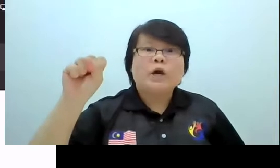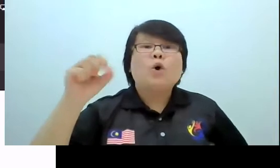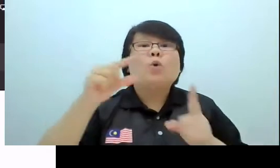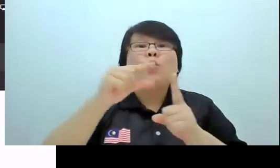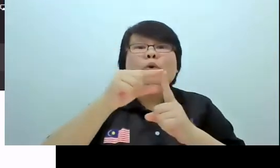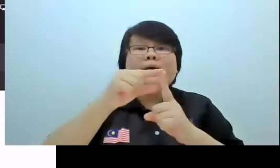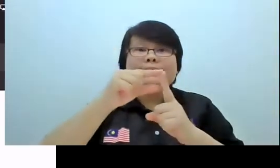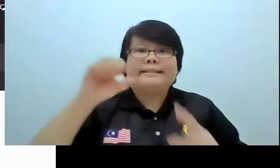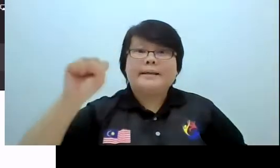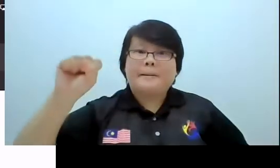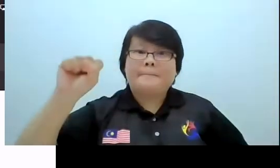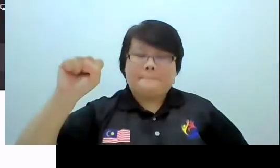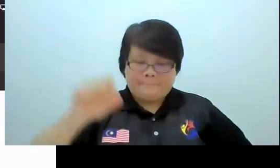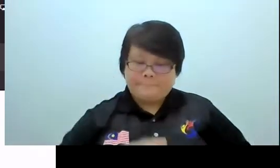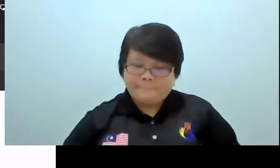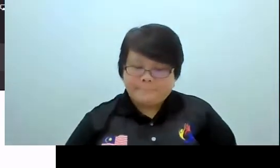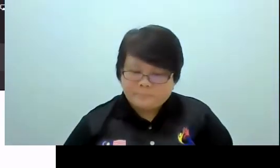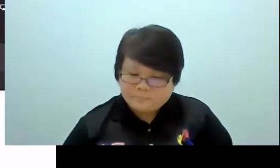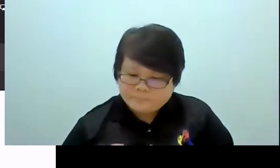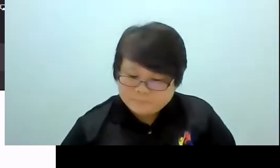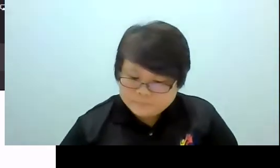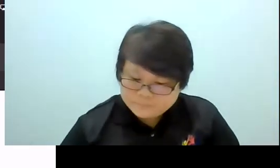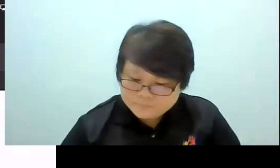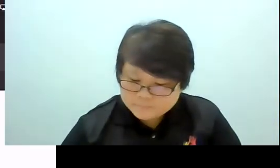W-O-R-D-S. Words.